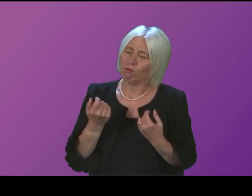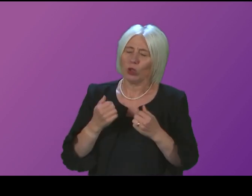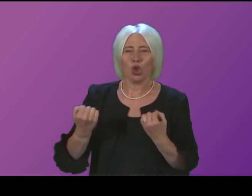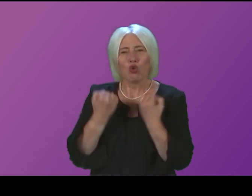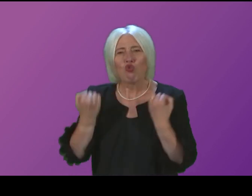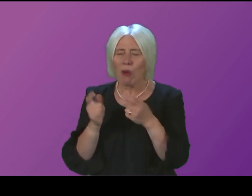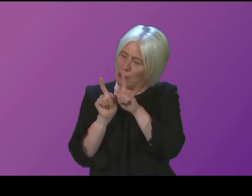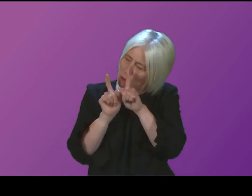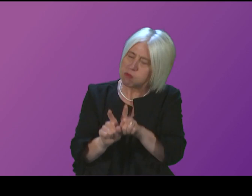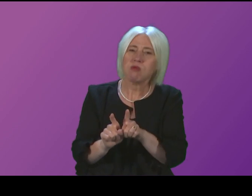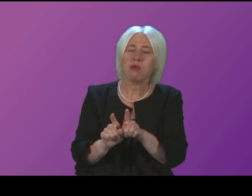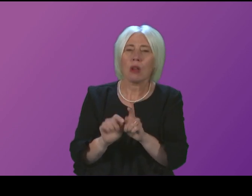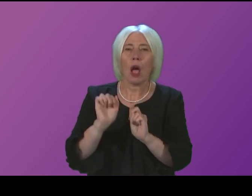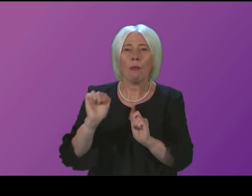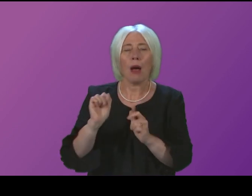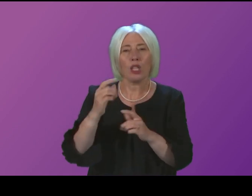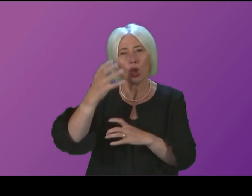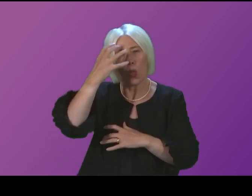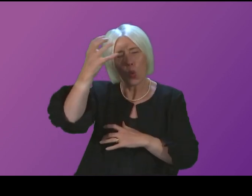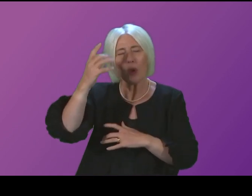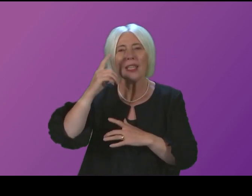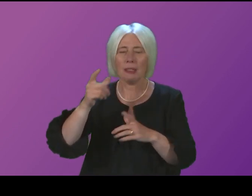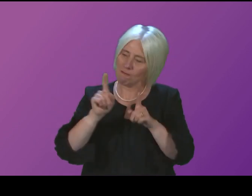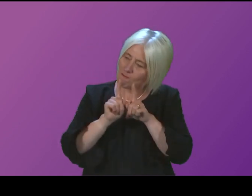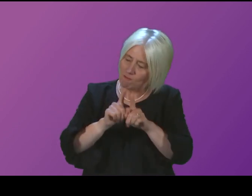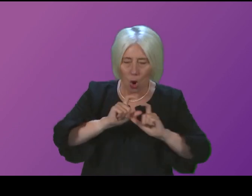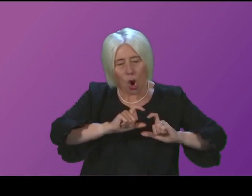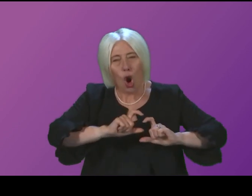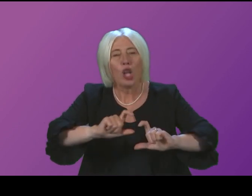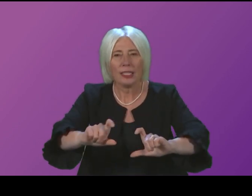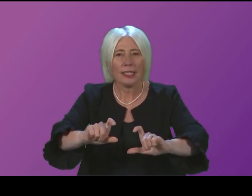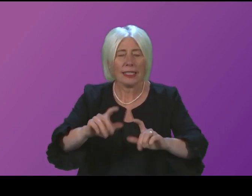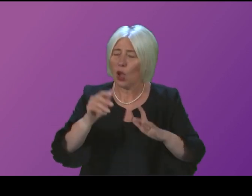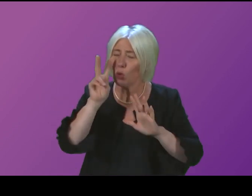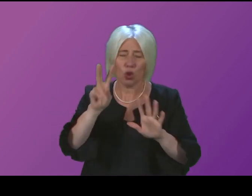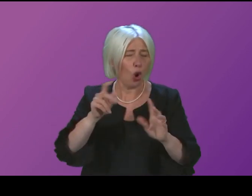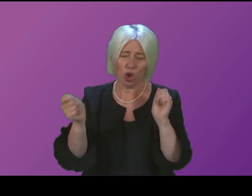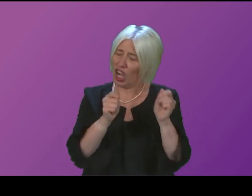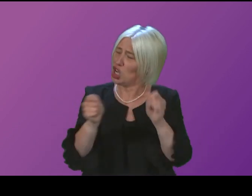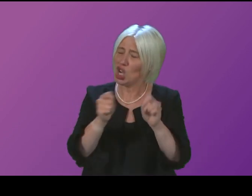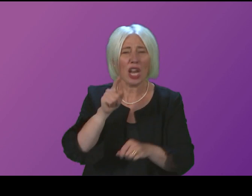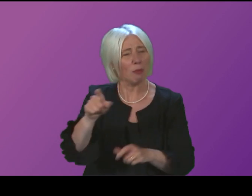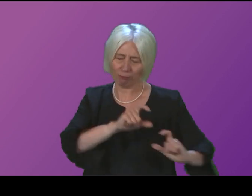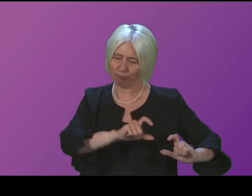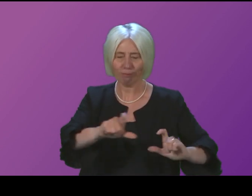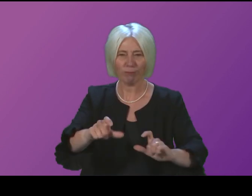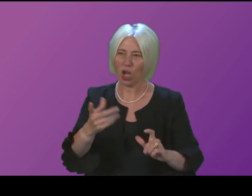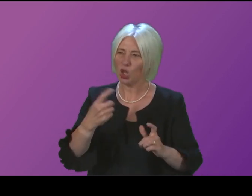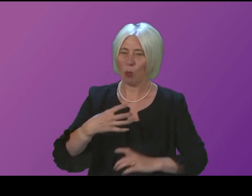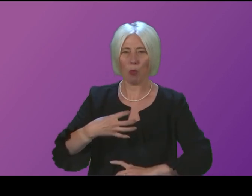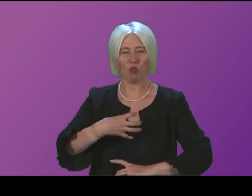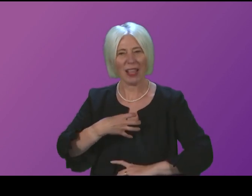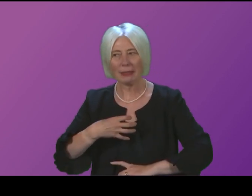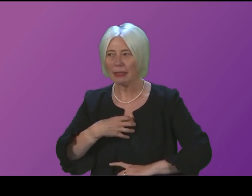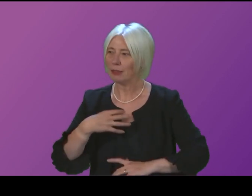she was the embodiment of constancy and forbearance in the face of remarkable change. She sat with presidents and